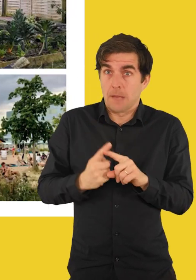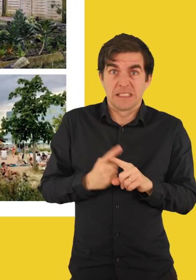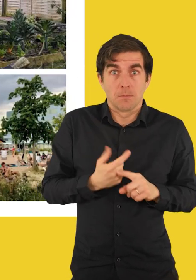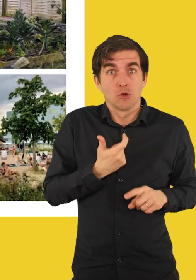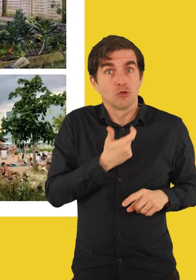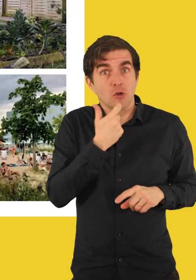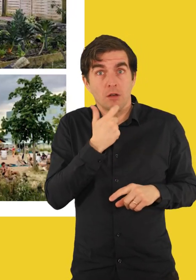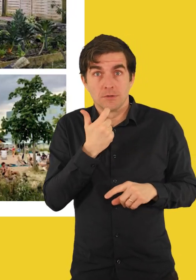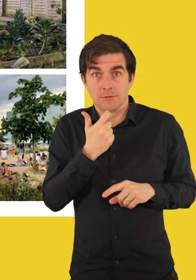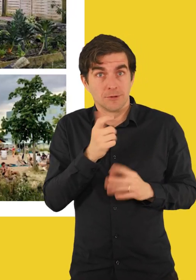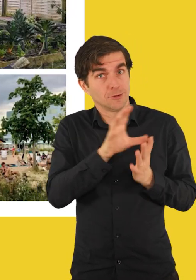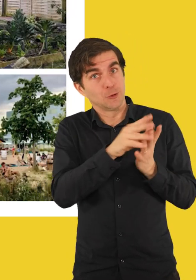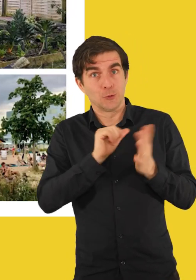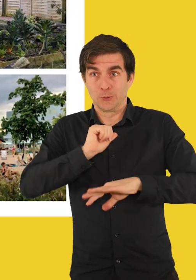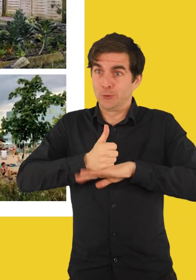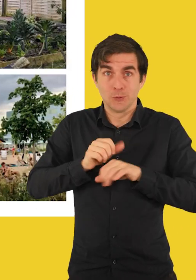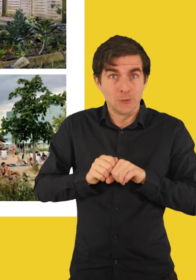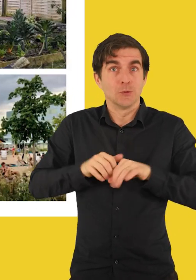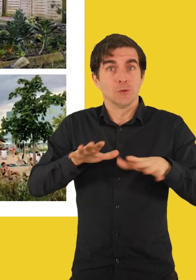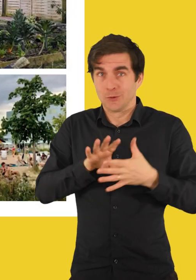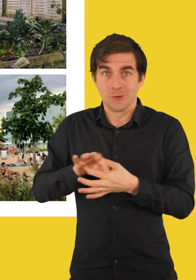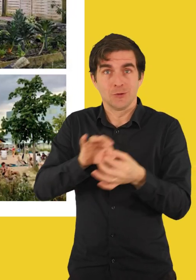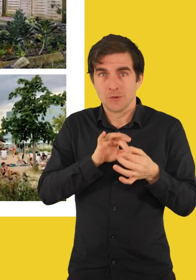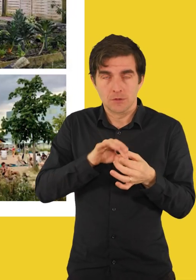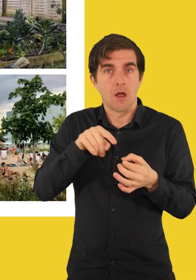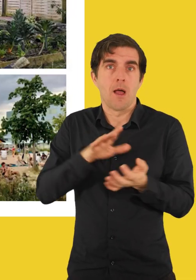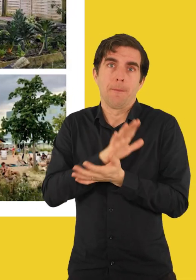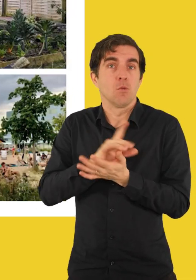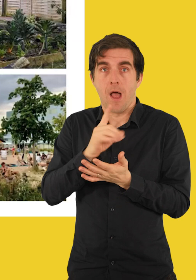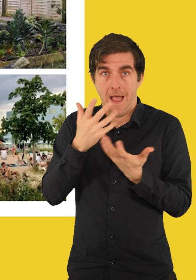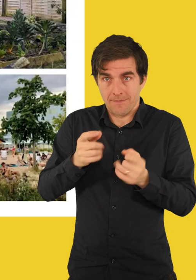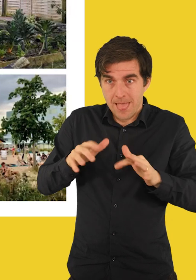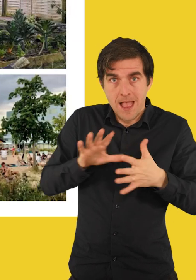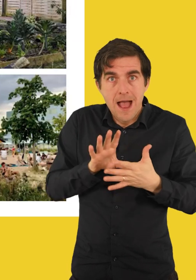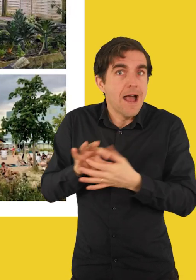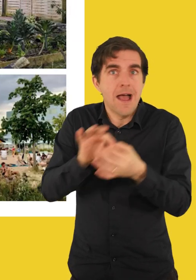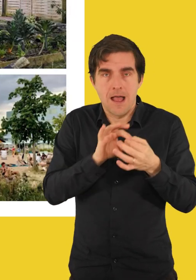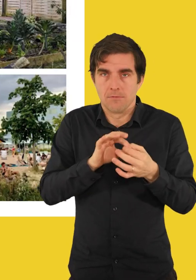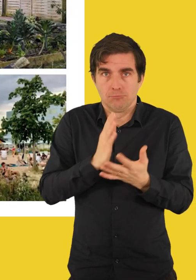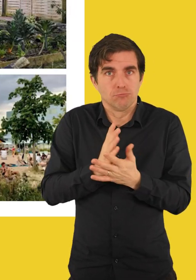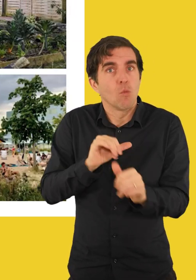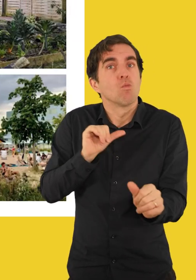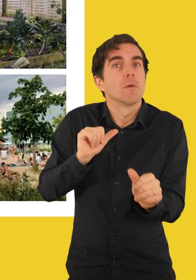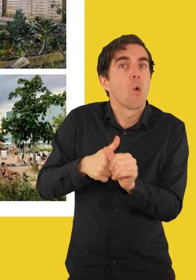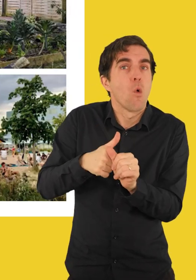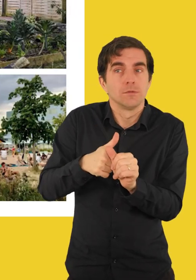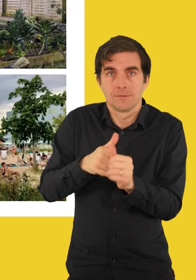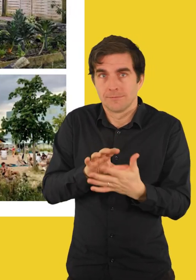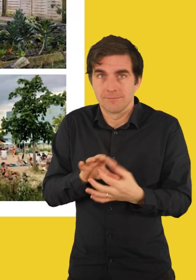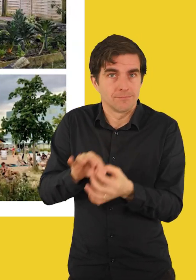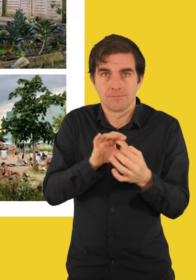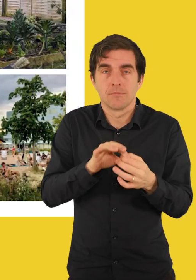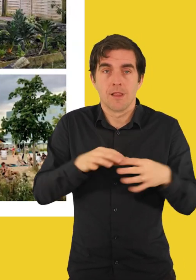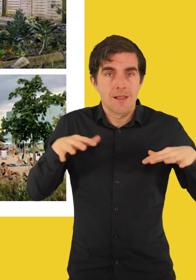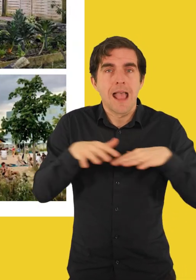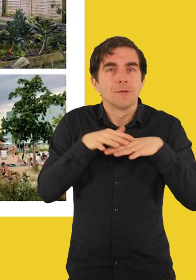already Amsterdam Doughnut Coalition, that we are happy that we have a coalition which